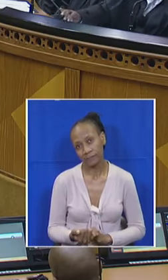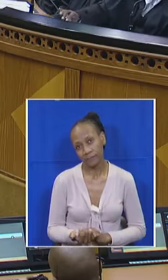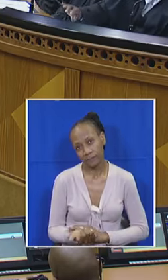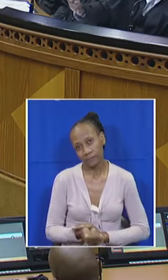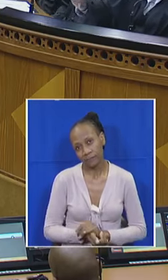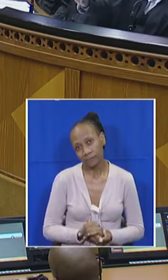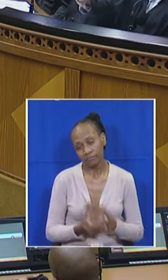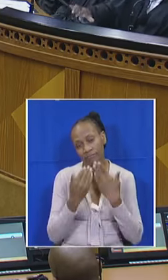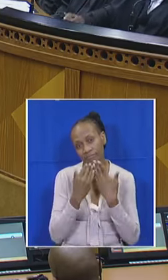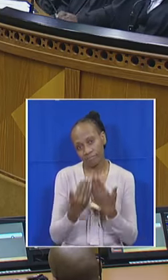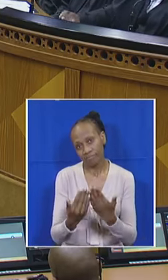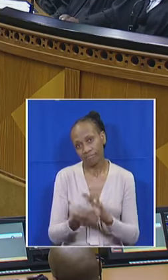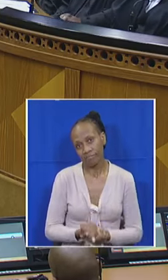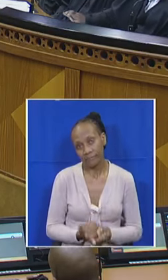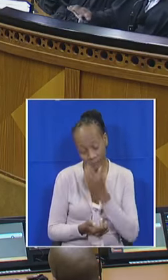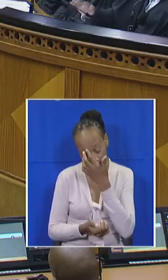Thank you.